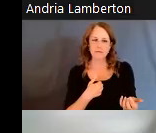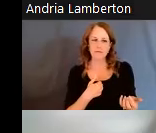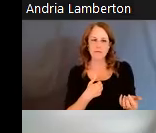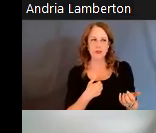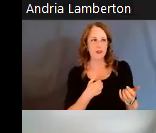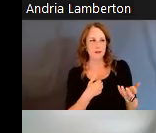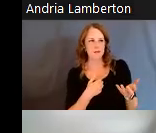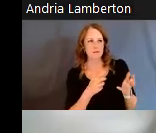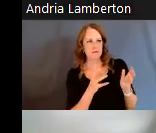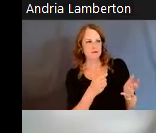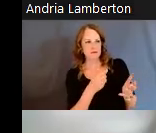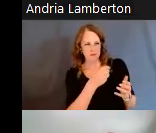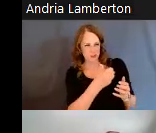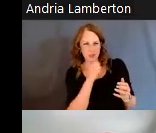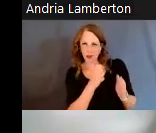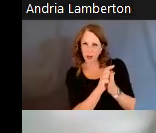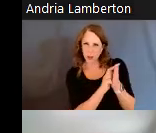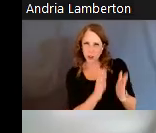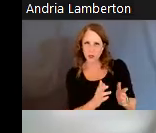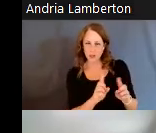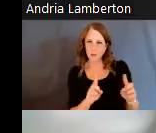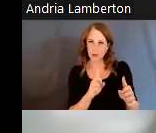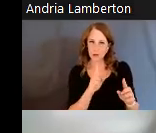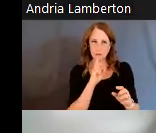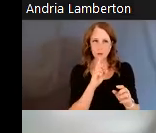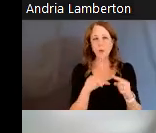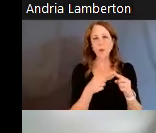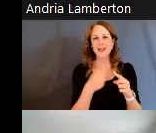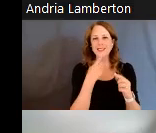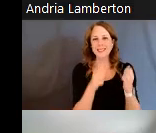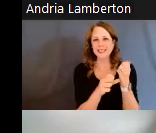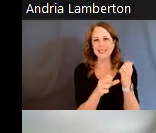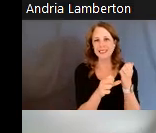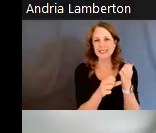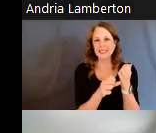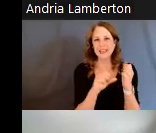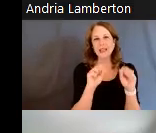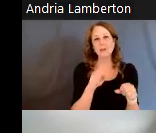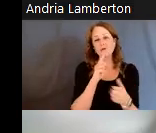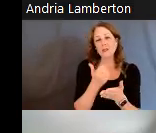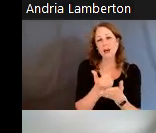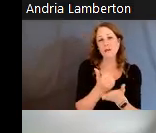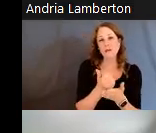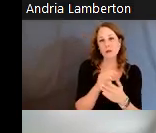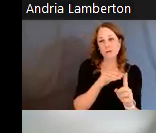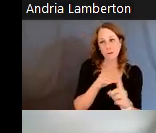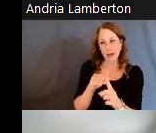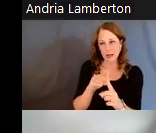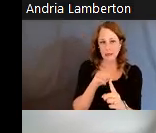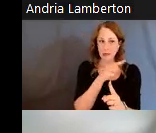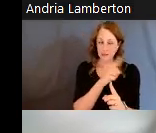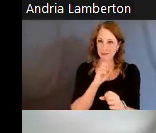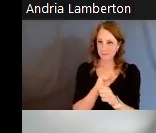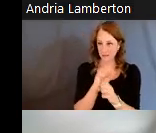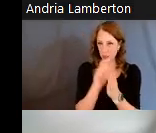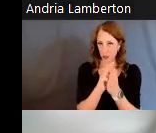not an attorney when they're speaking to the assistant state's attorney. So it can be very helpful to remind them that this is the attorney